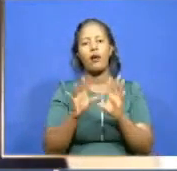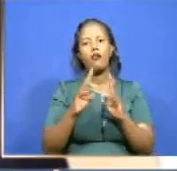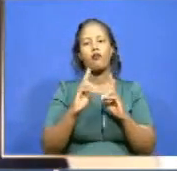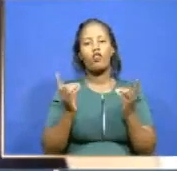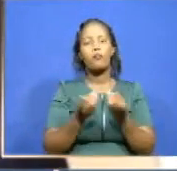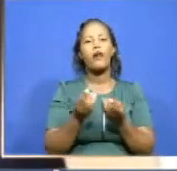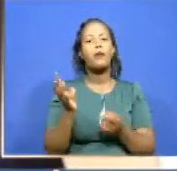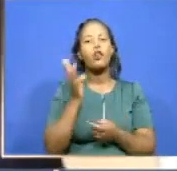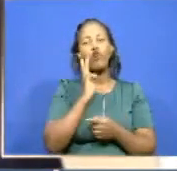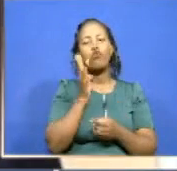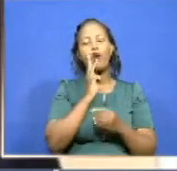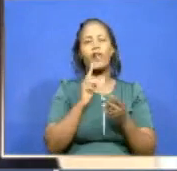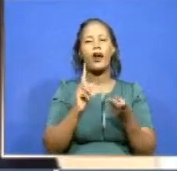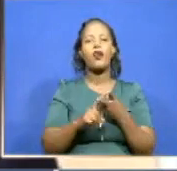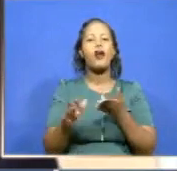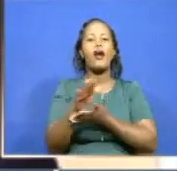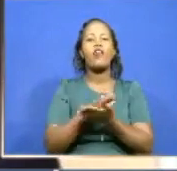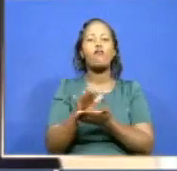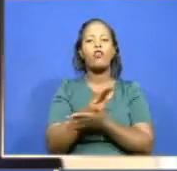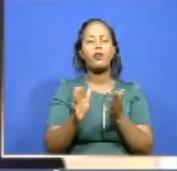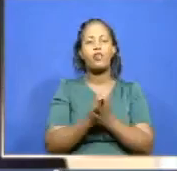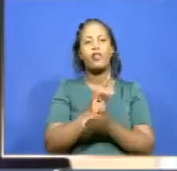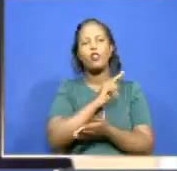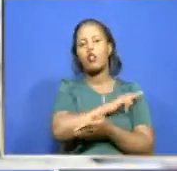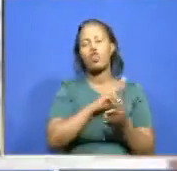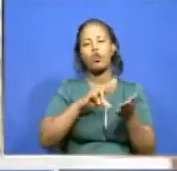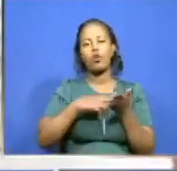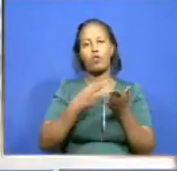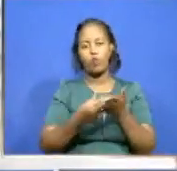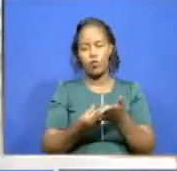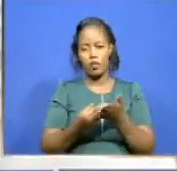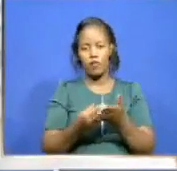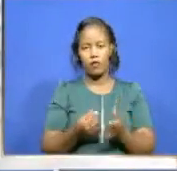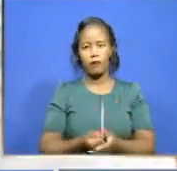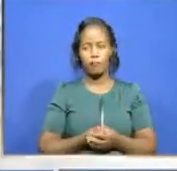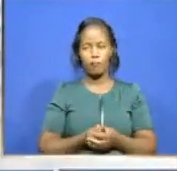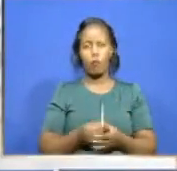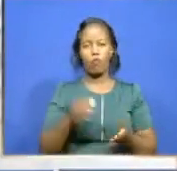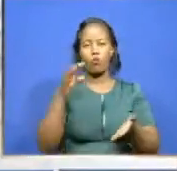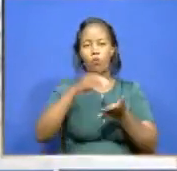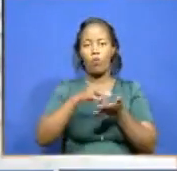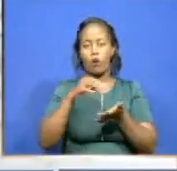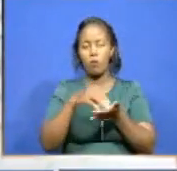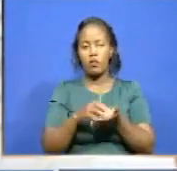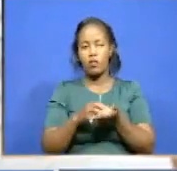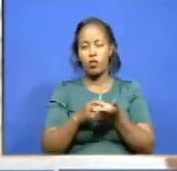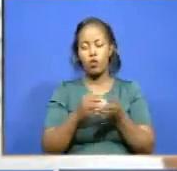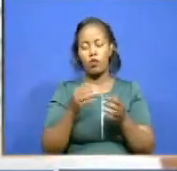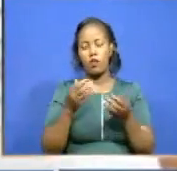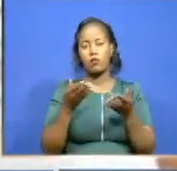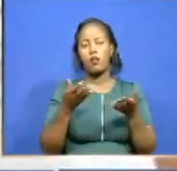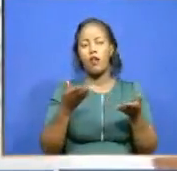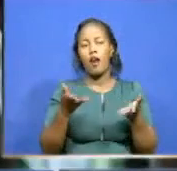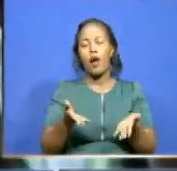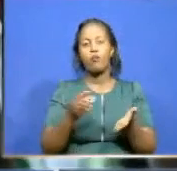Water, Environment and Natural Resources. The position was left vacant after CEC